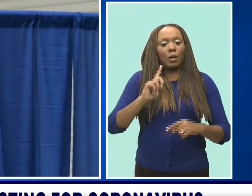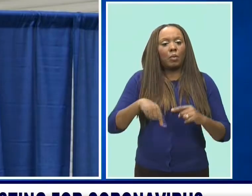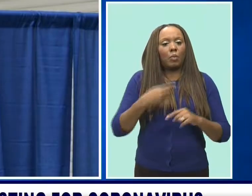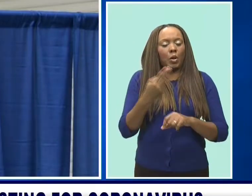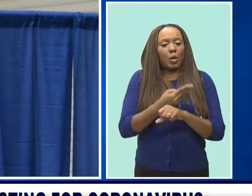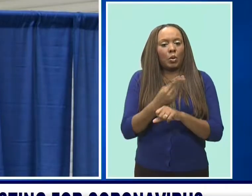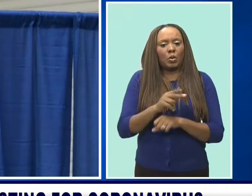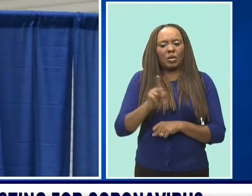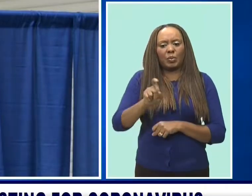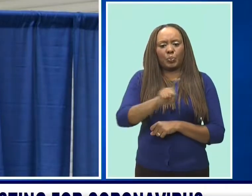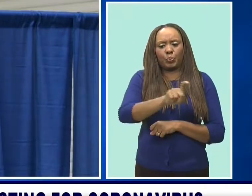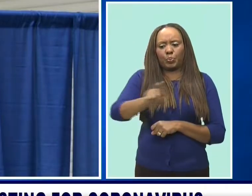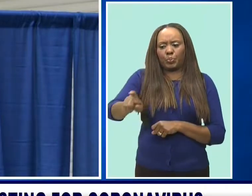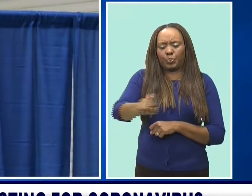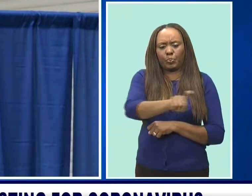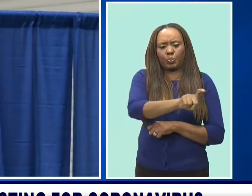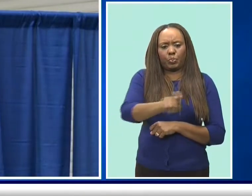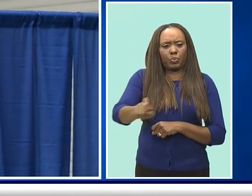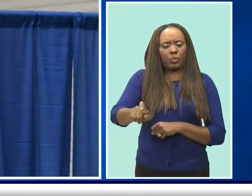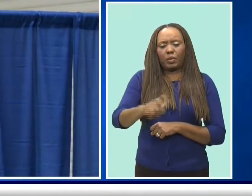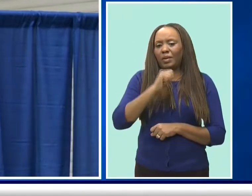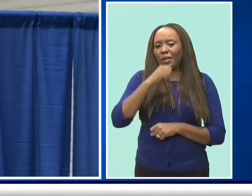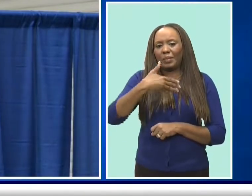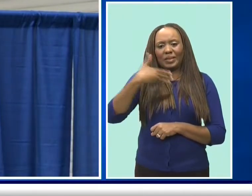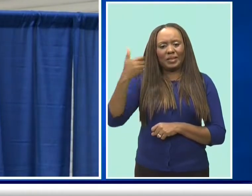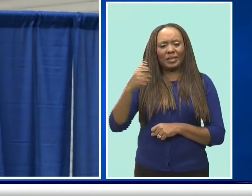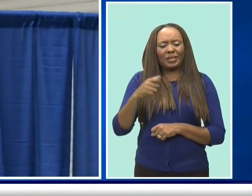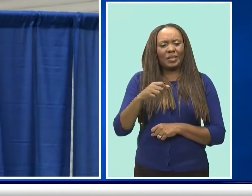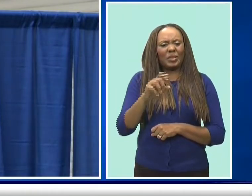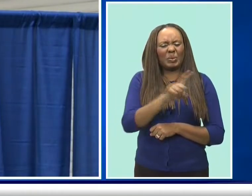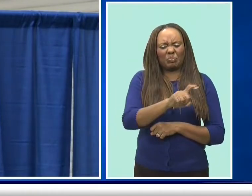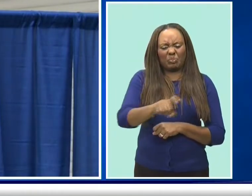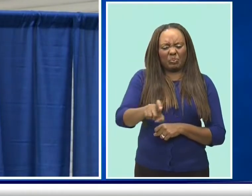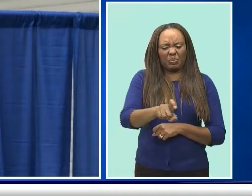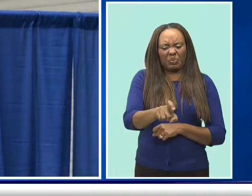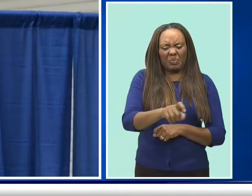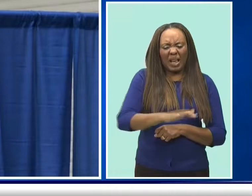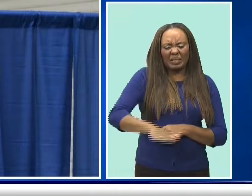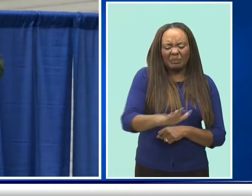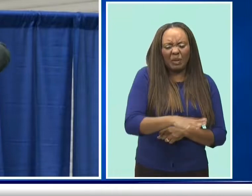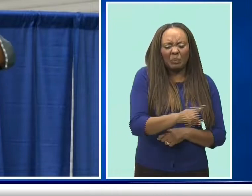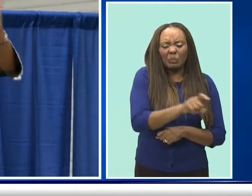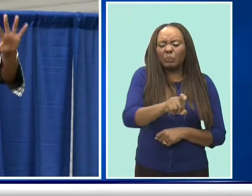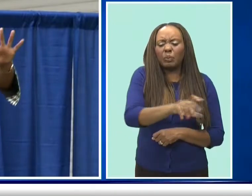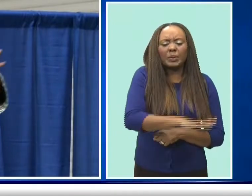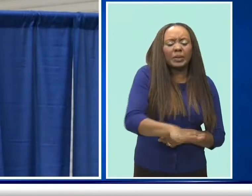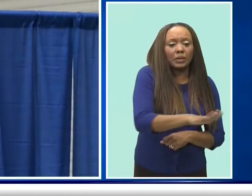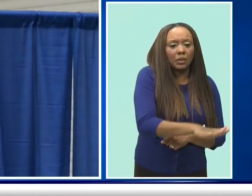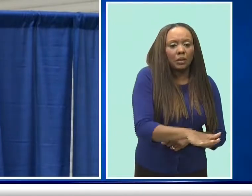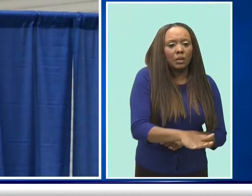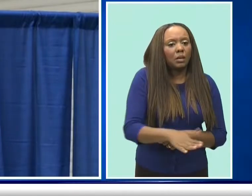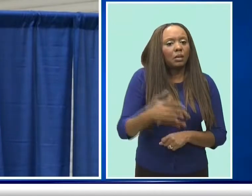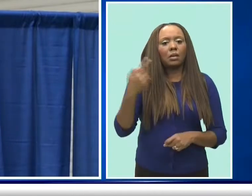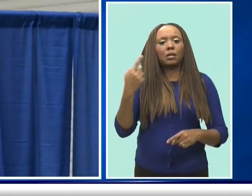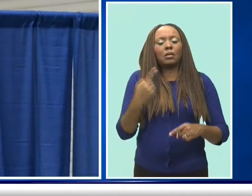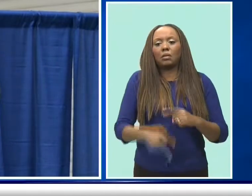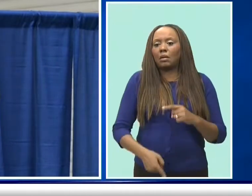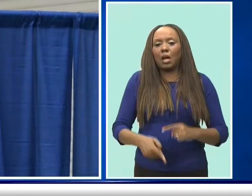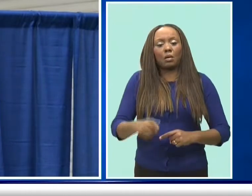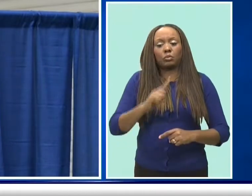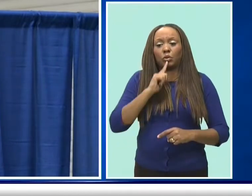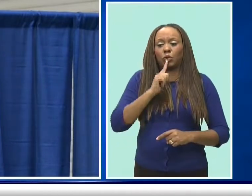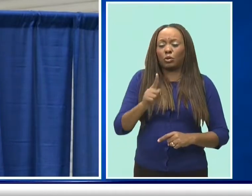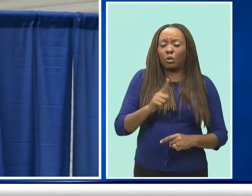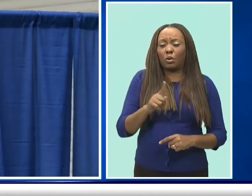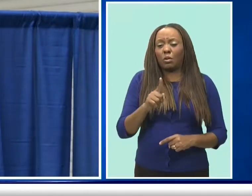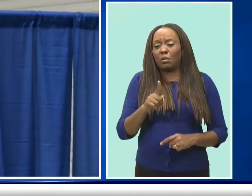spray solution is really not best, because even though it is designed to make sure that the area is covered, you cannot guarantee that